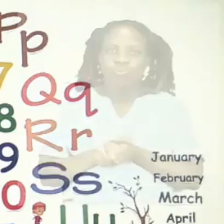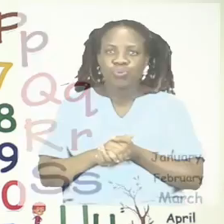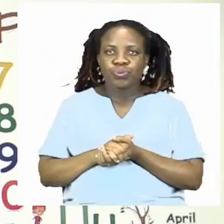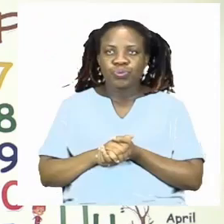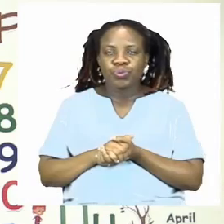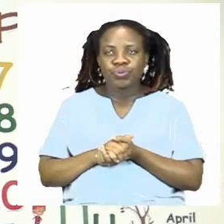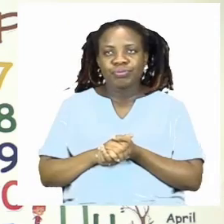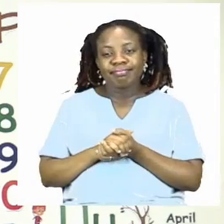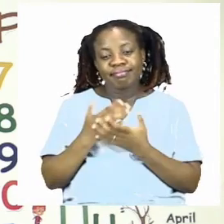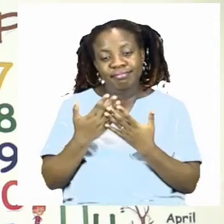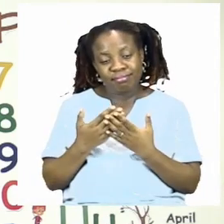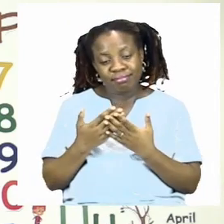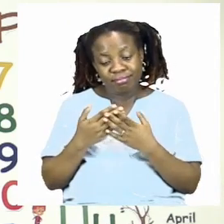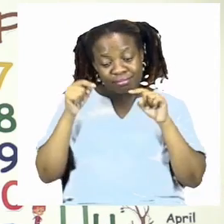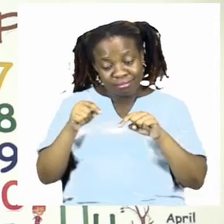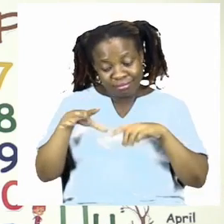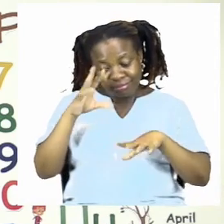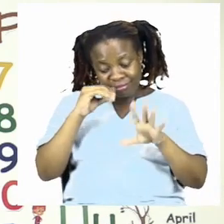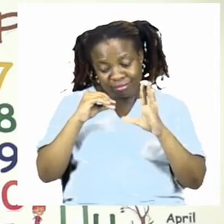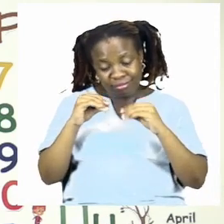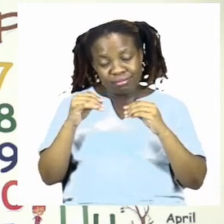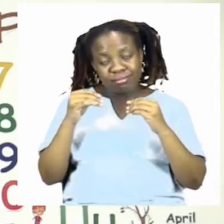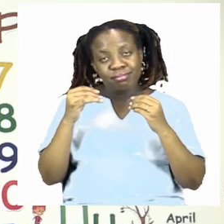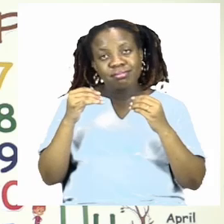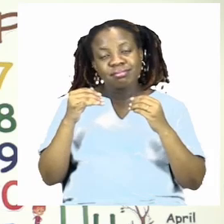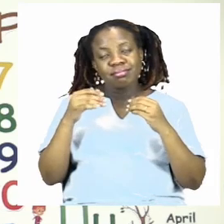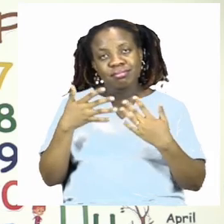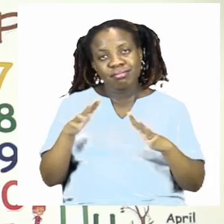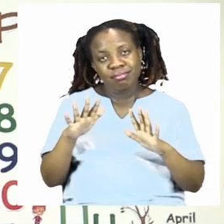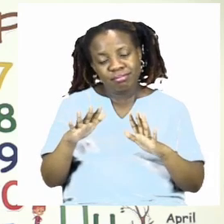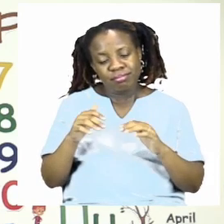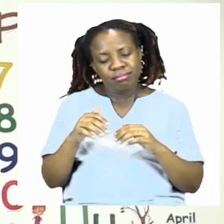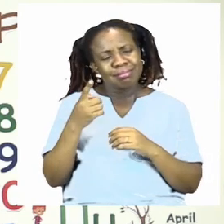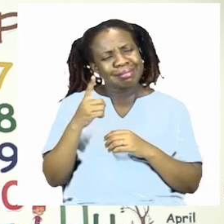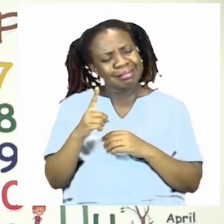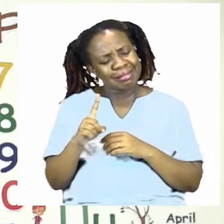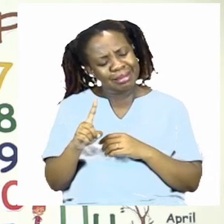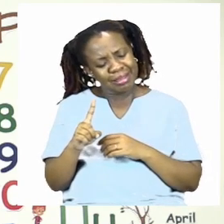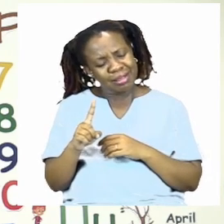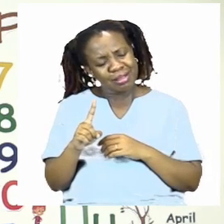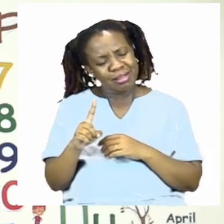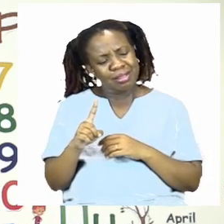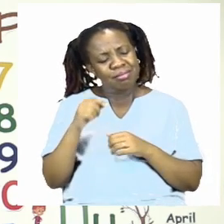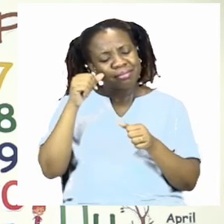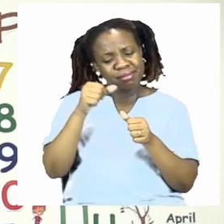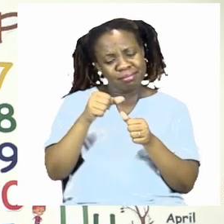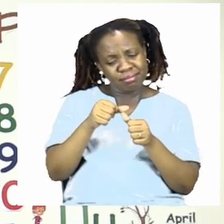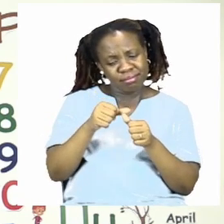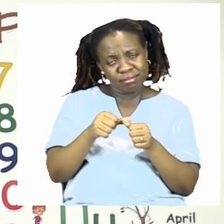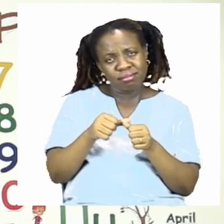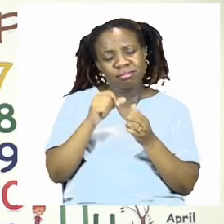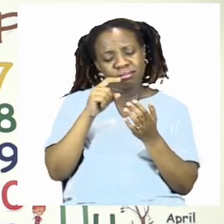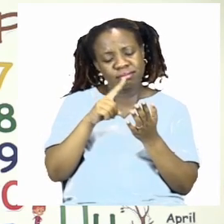We came to the end of today's lesson, boys and girls. Now, before we go home today, we need to remember to